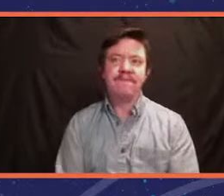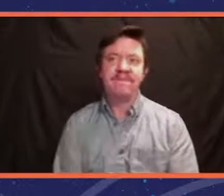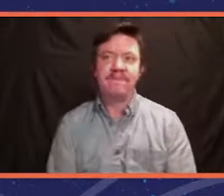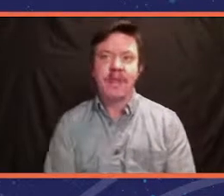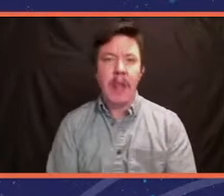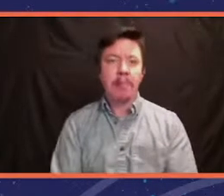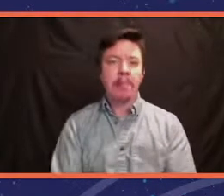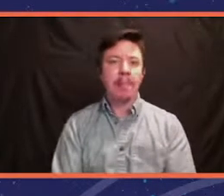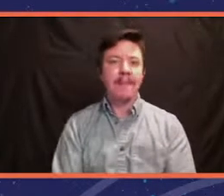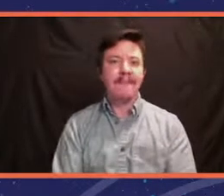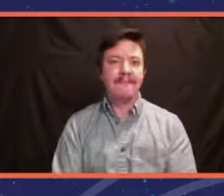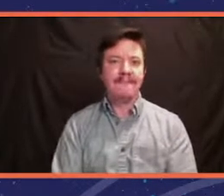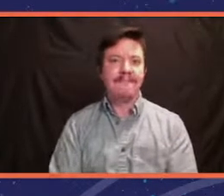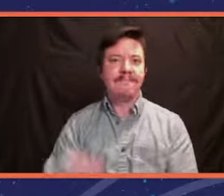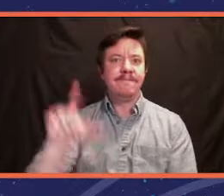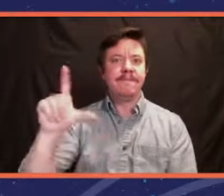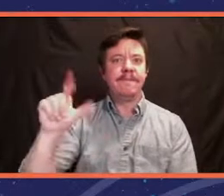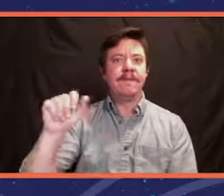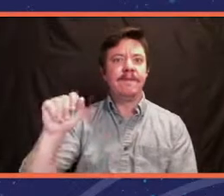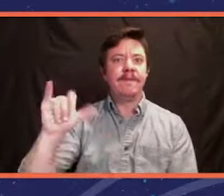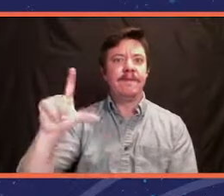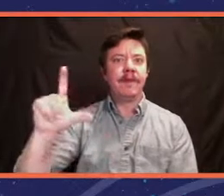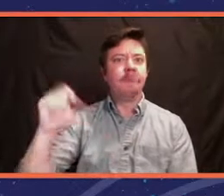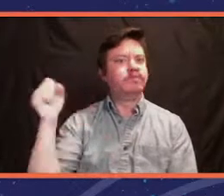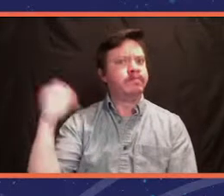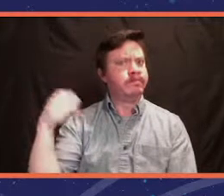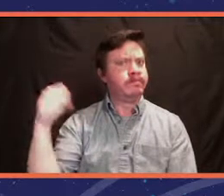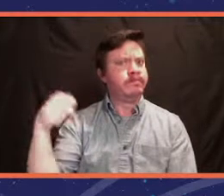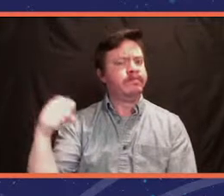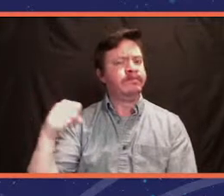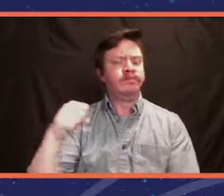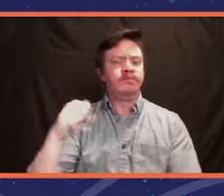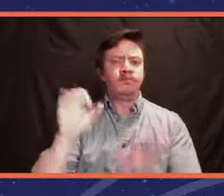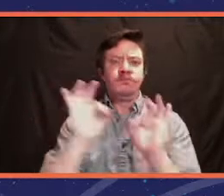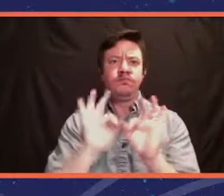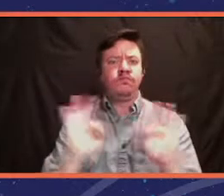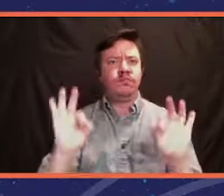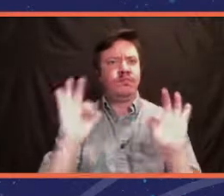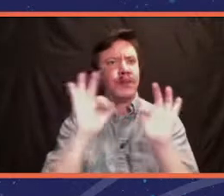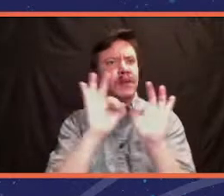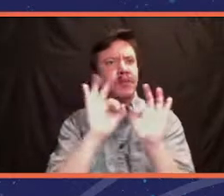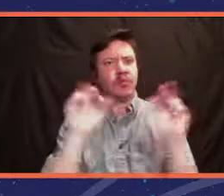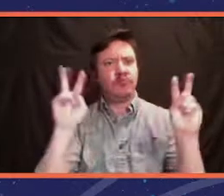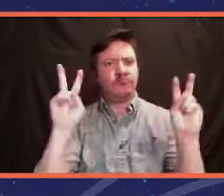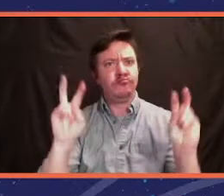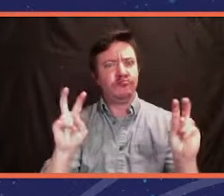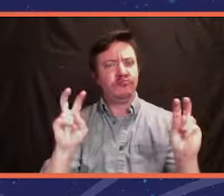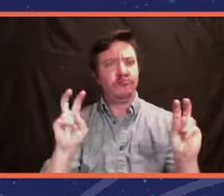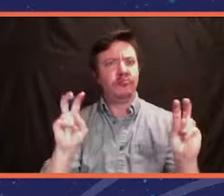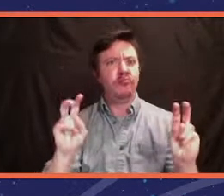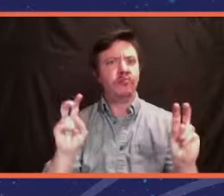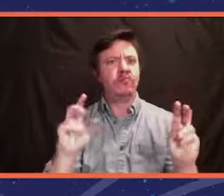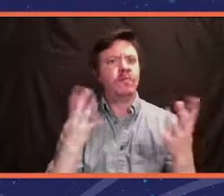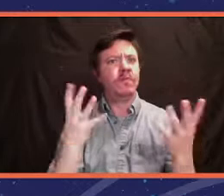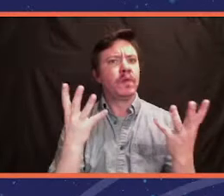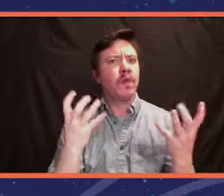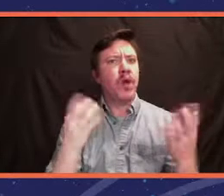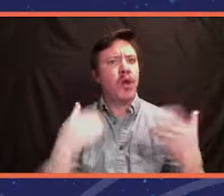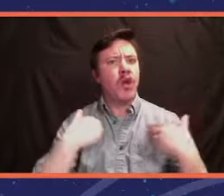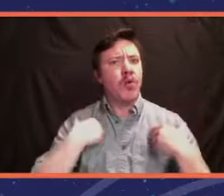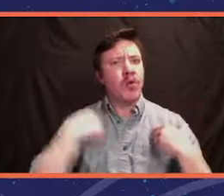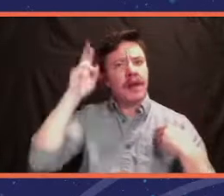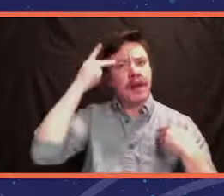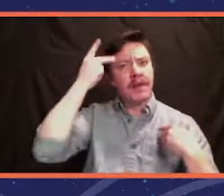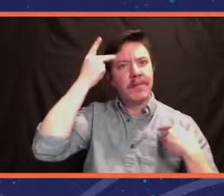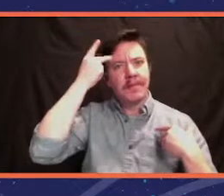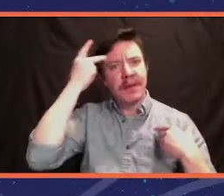Yeah, y'all bring up some really key pieces around wanting to have some political activation and also